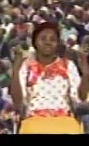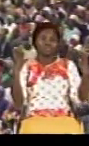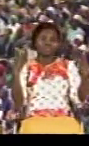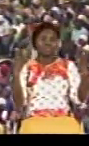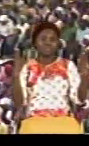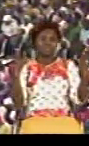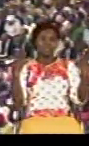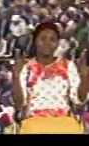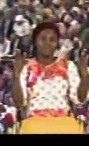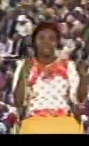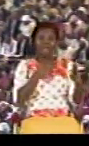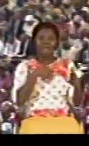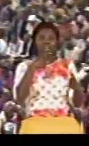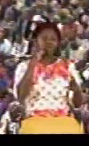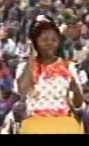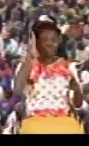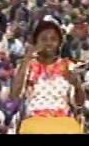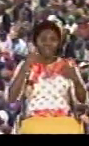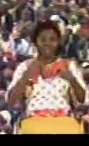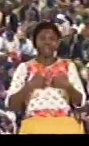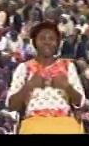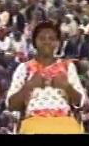Thou shalt have